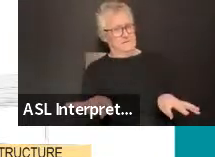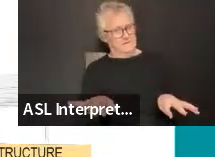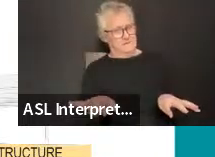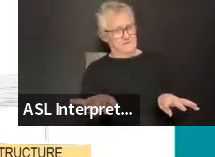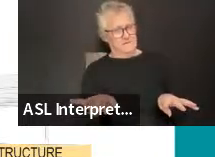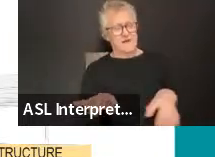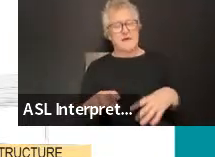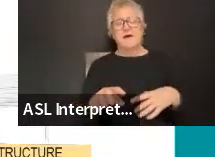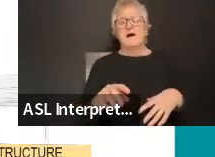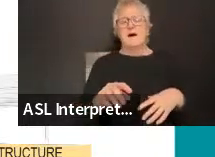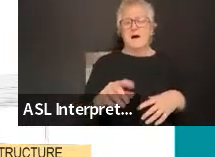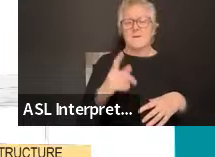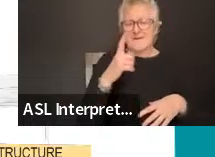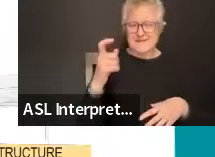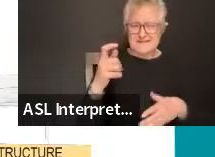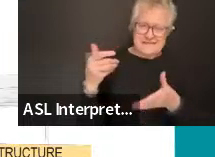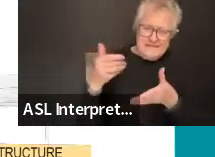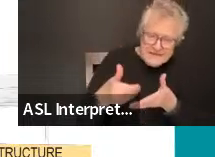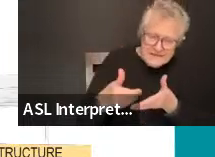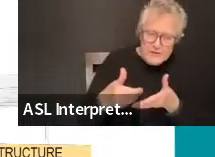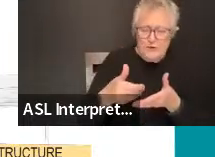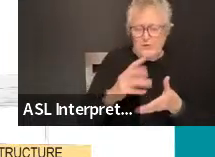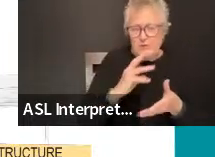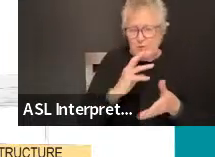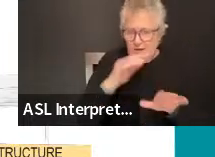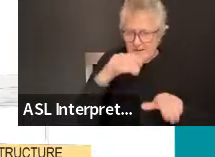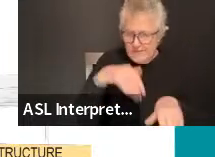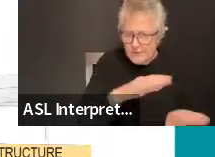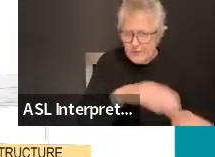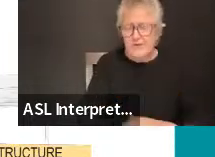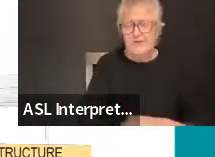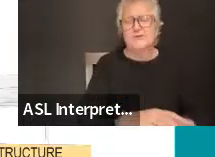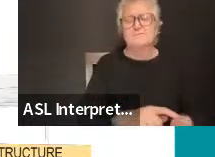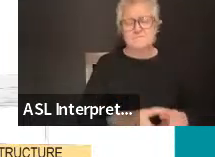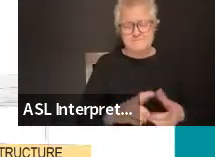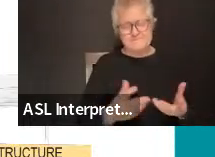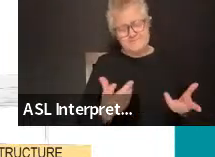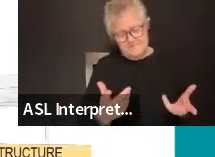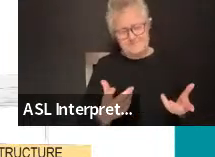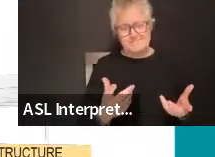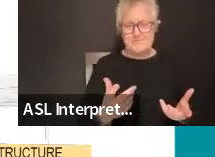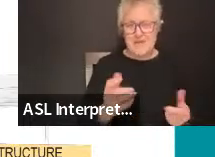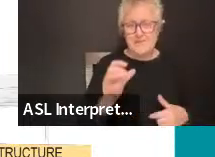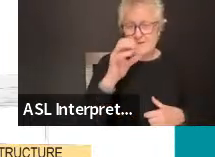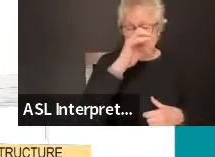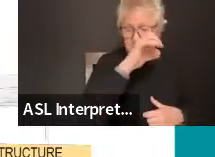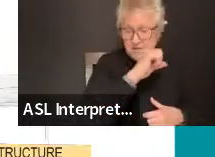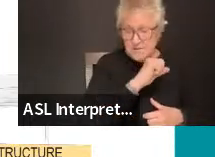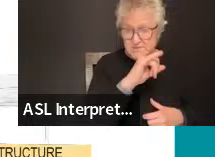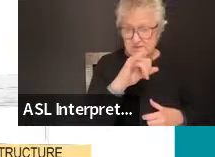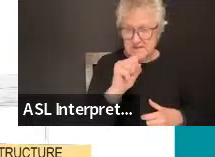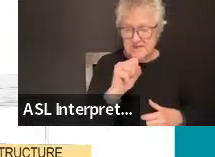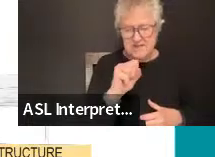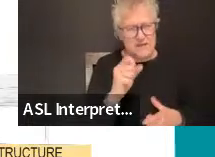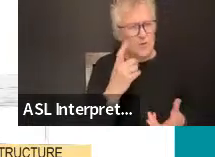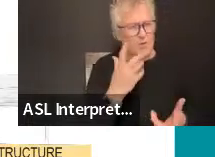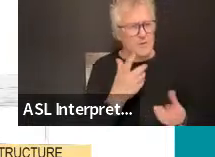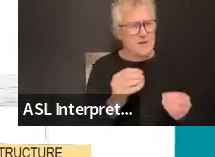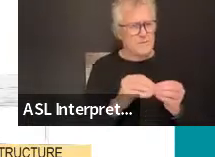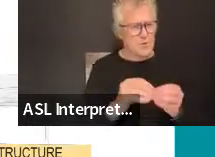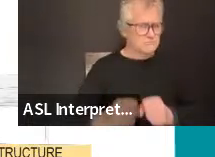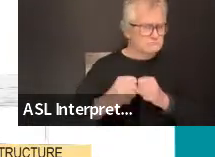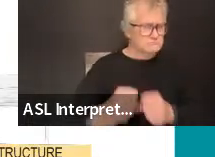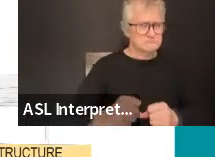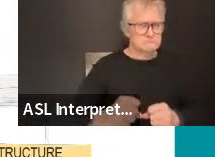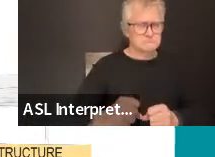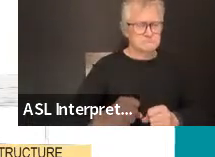river and so forth. The assumption is, and what we're going to be proposing is there'll be much more substantial weather protection